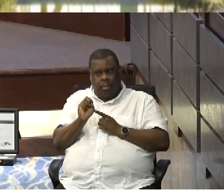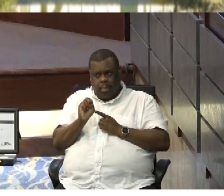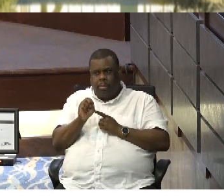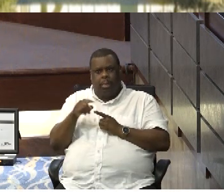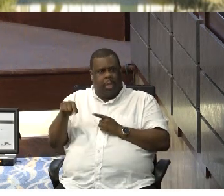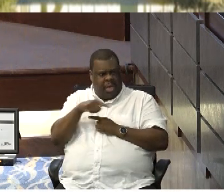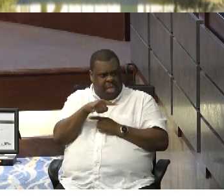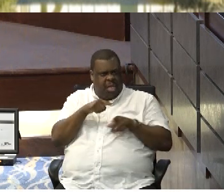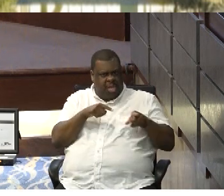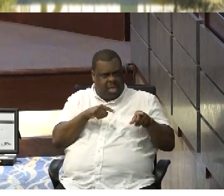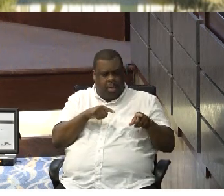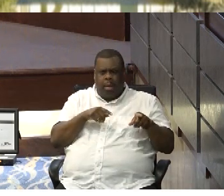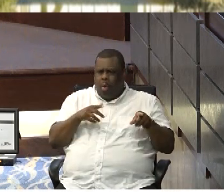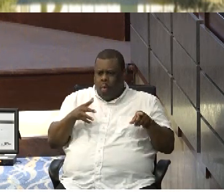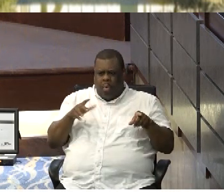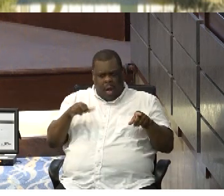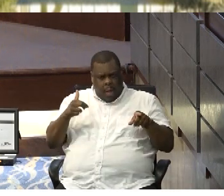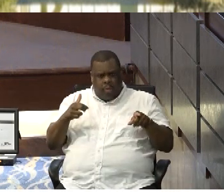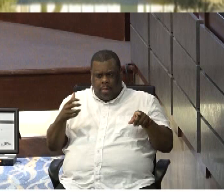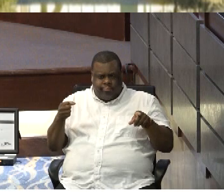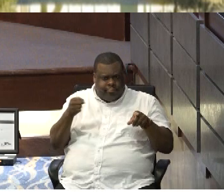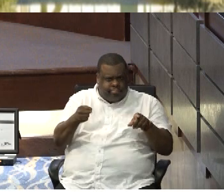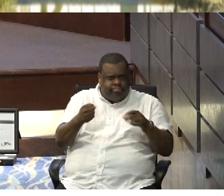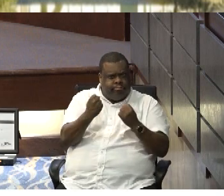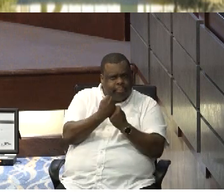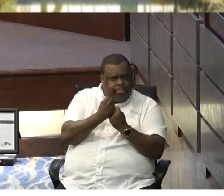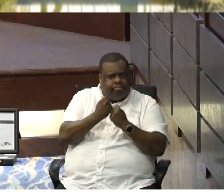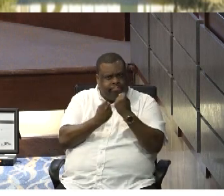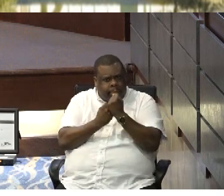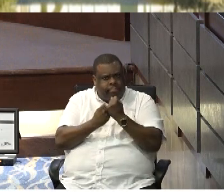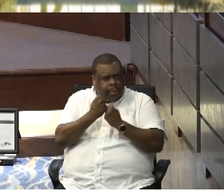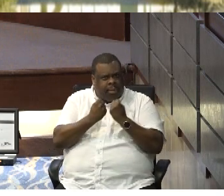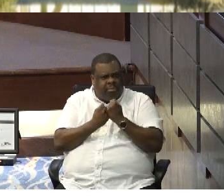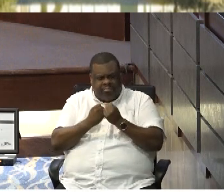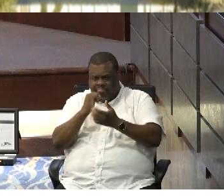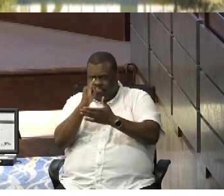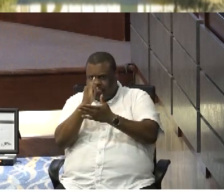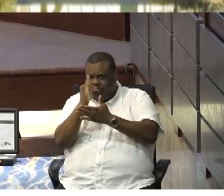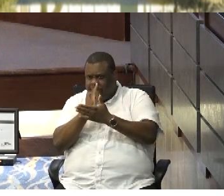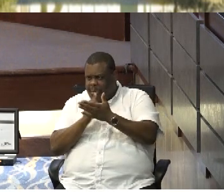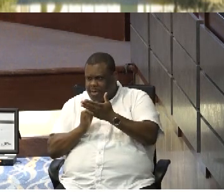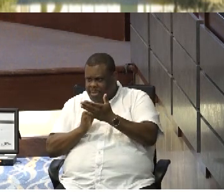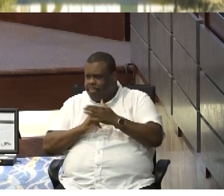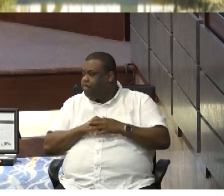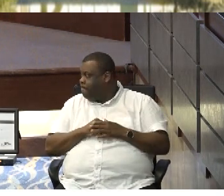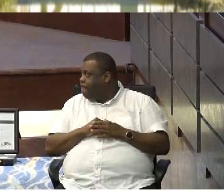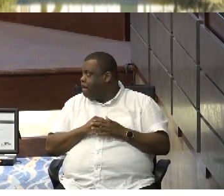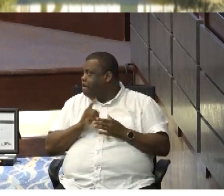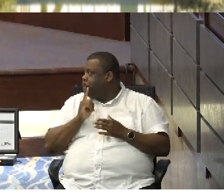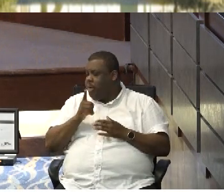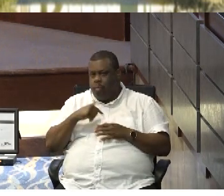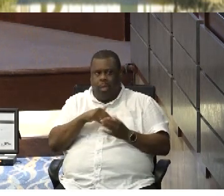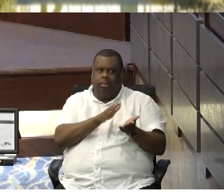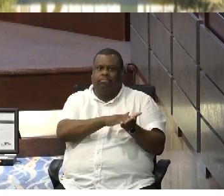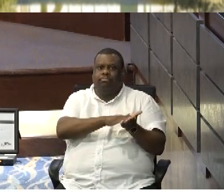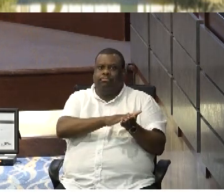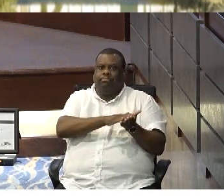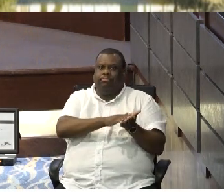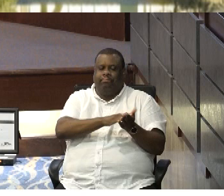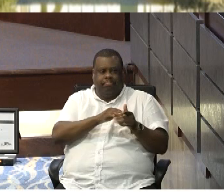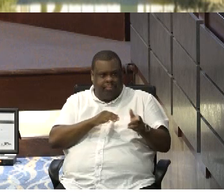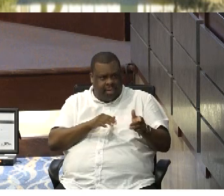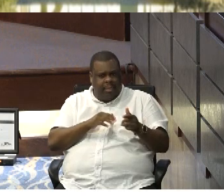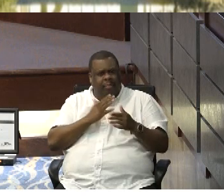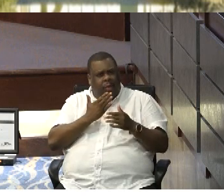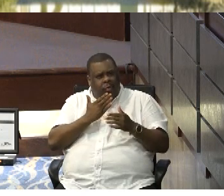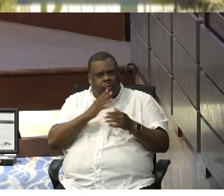trusted architecture expert as well in this process, and we're so thankful to them for creating a